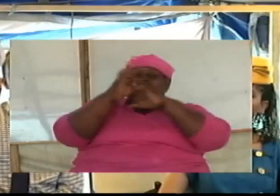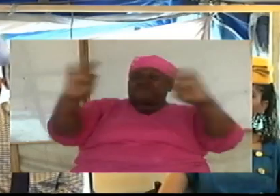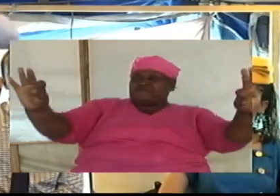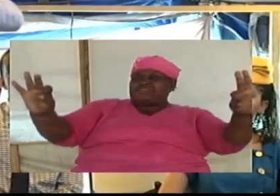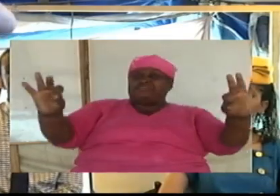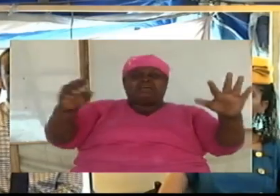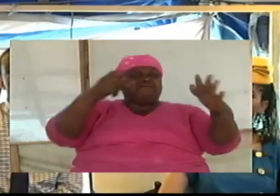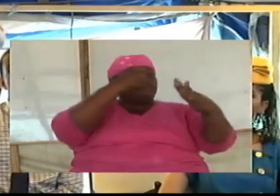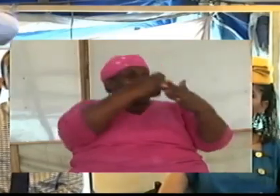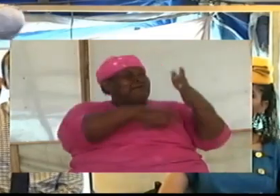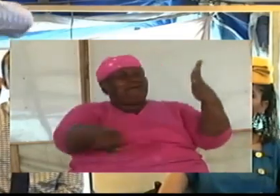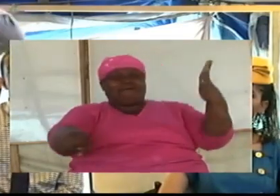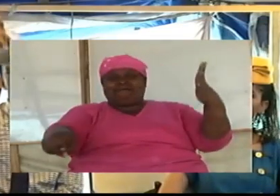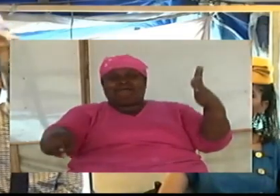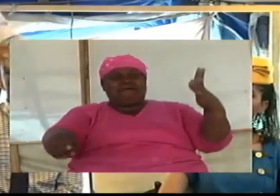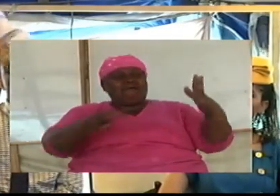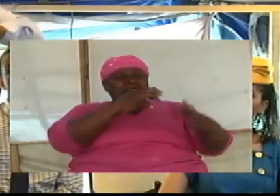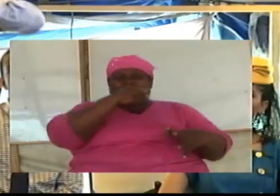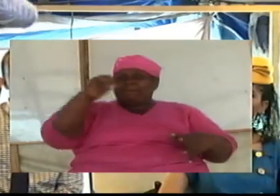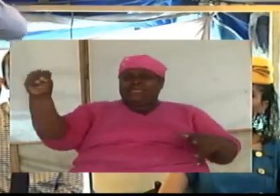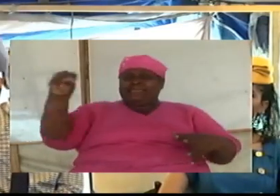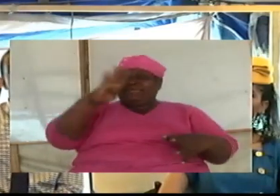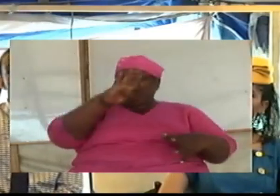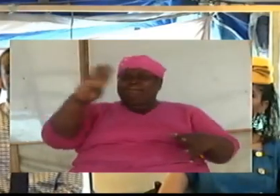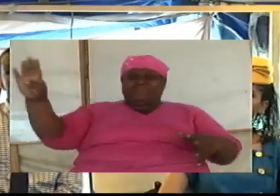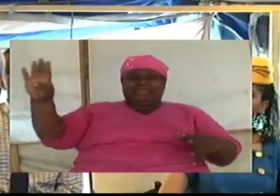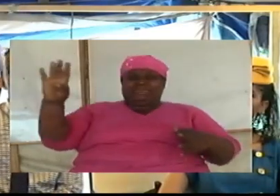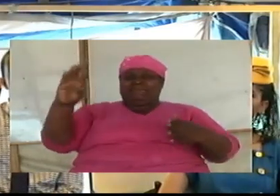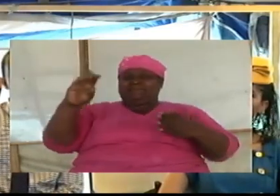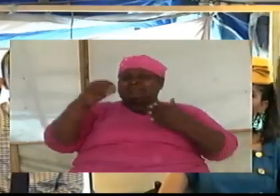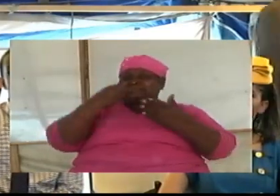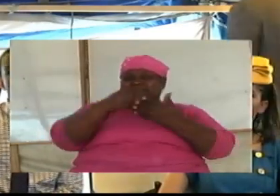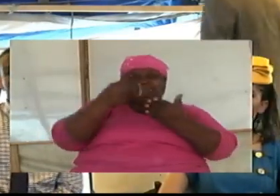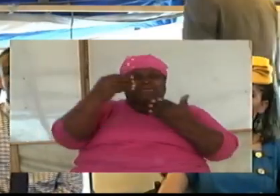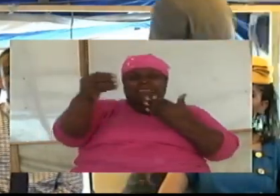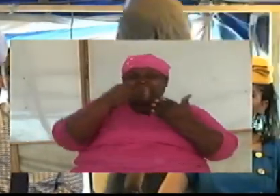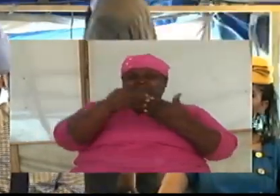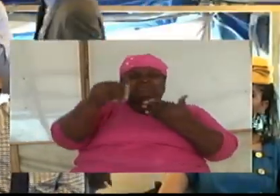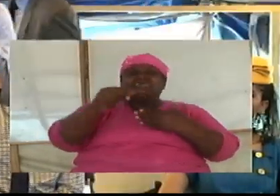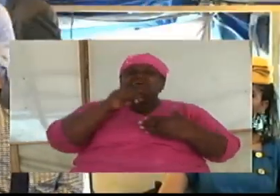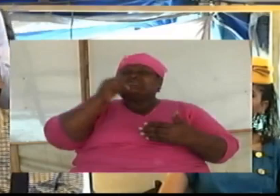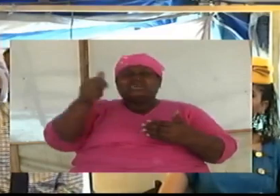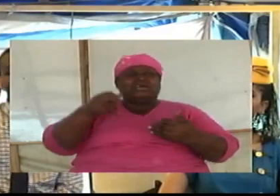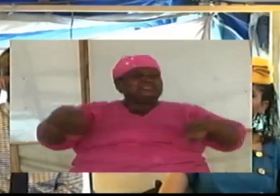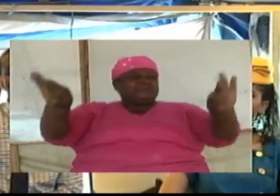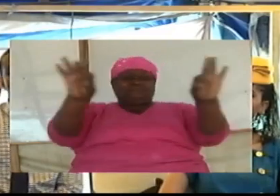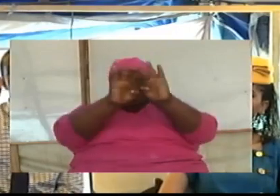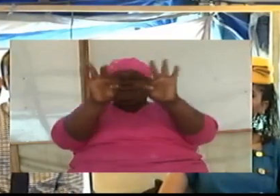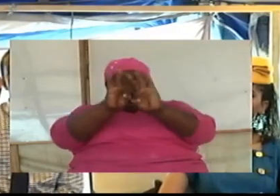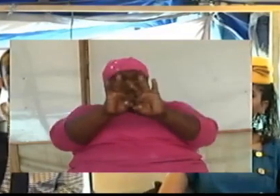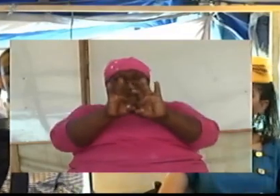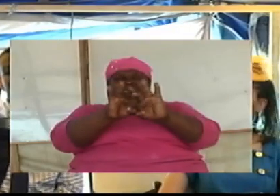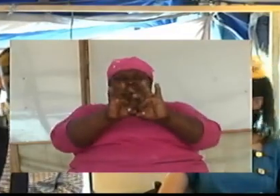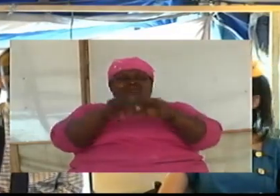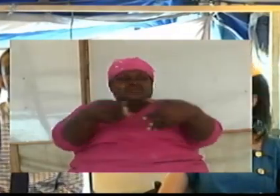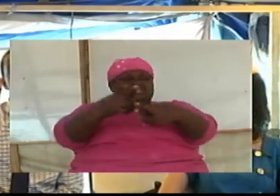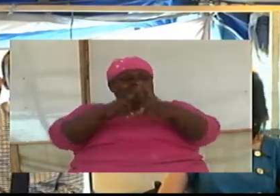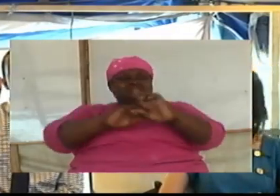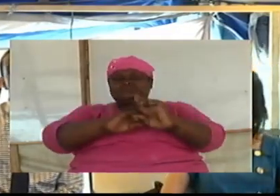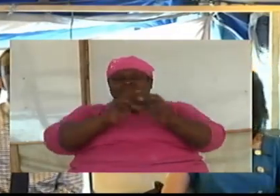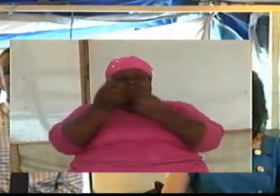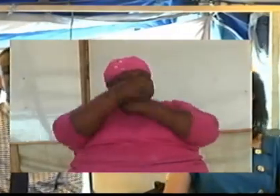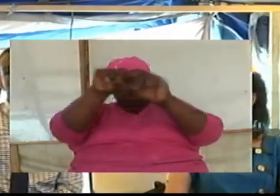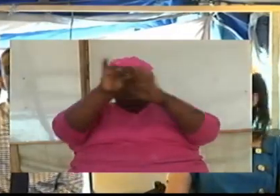Amen. The millions and the billions that are being spent across the world is not necessary to obtain salvation.